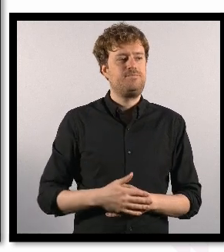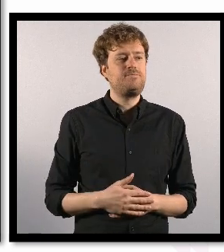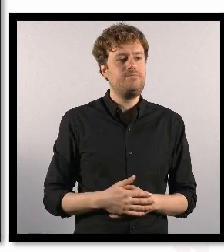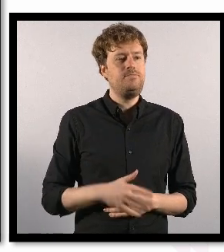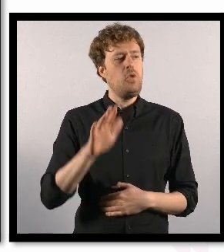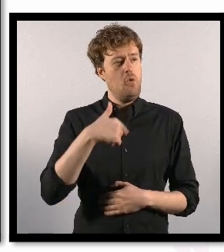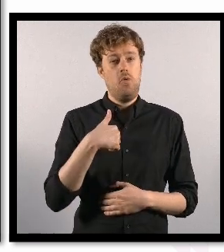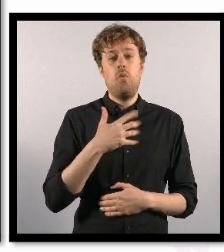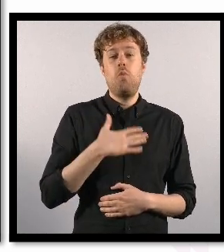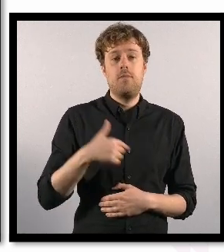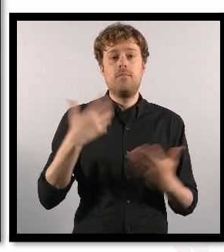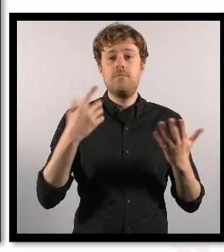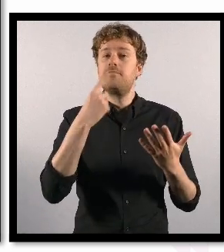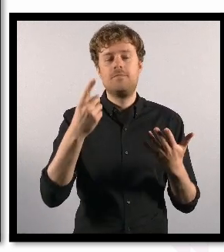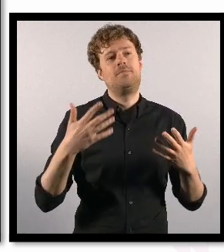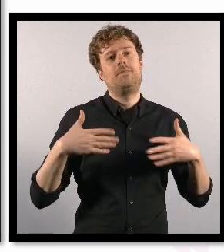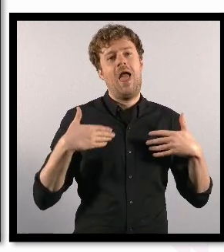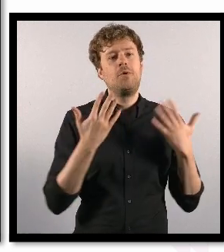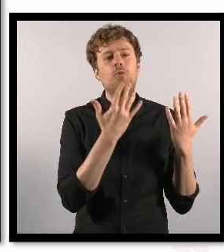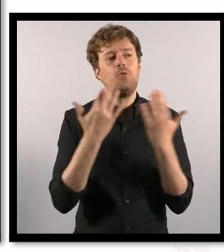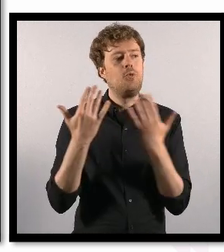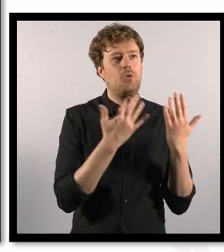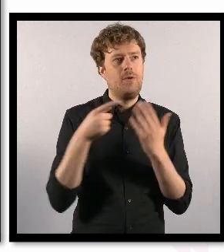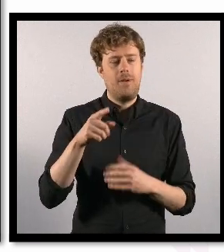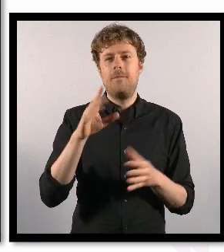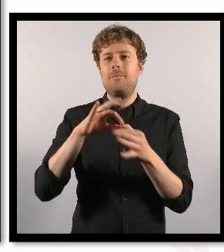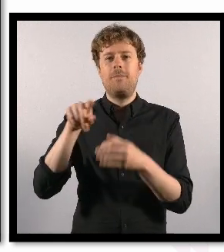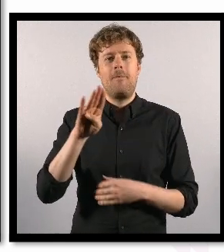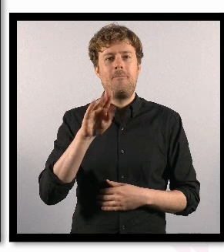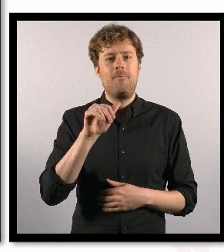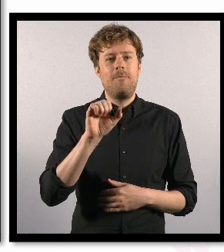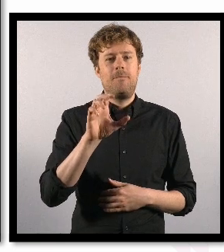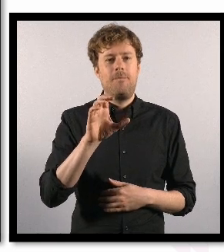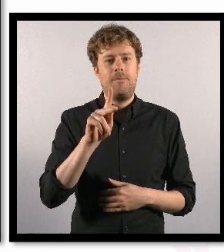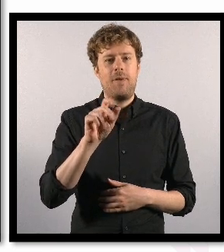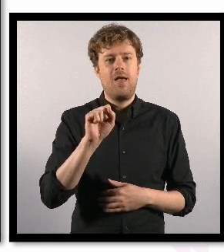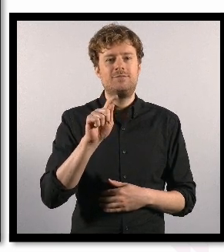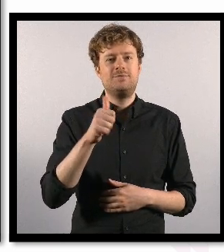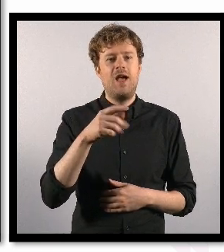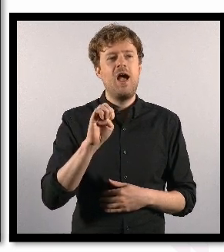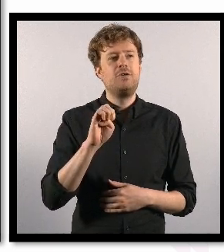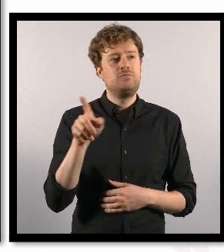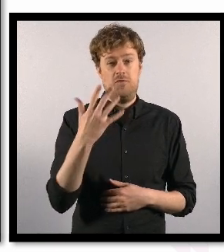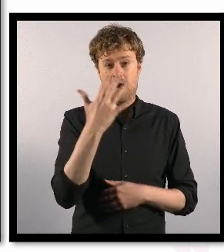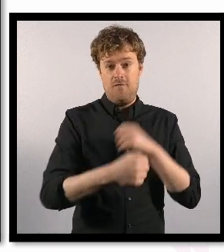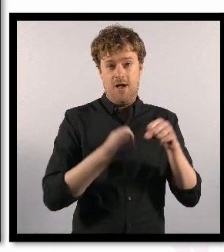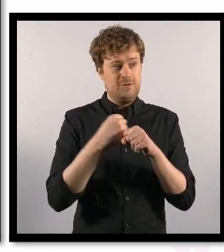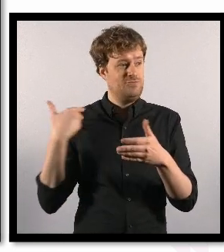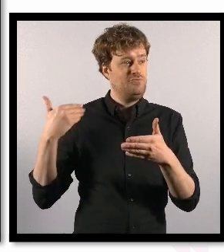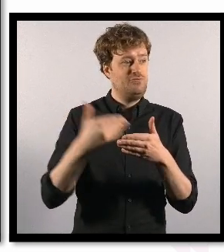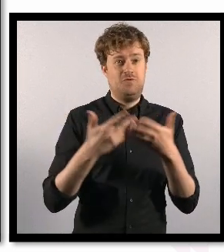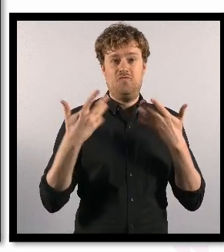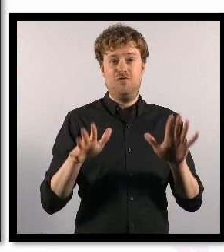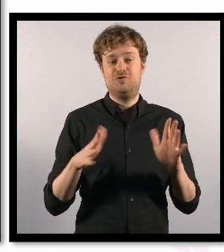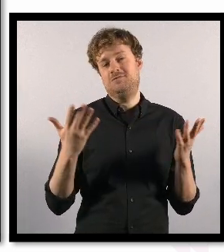Spotify open sourced the framework for our homegrown developer portal 5 years ago in March of 2020. And the project took